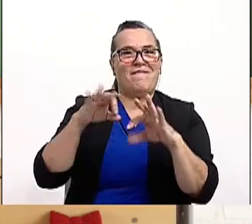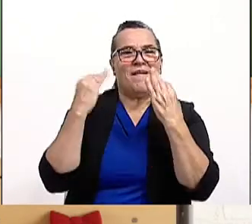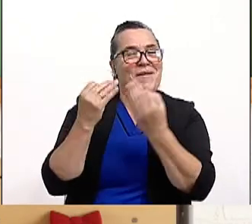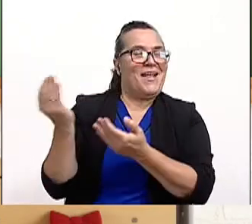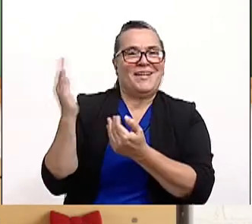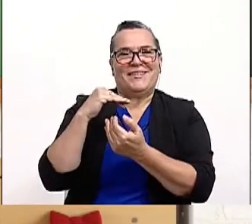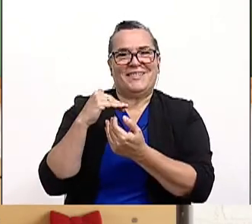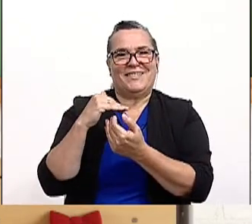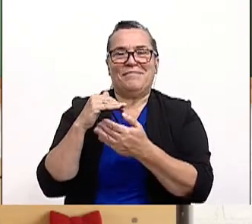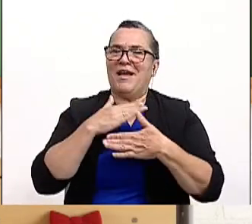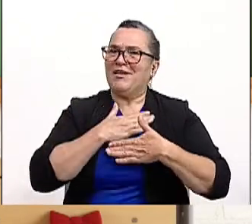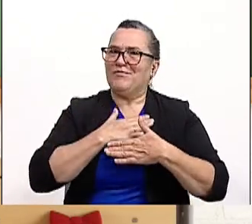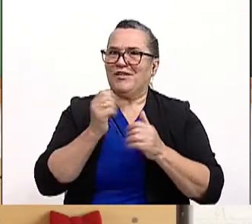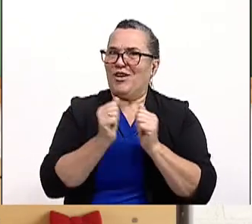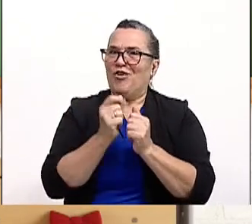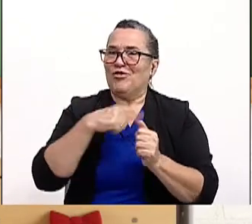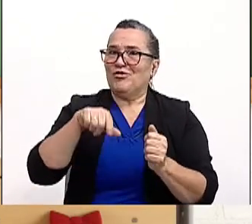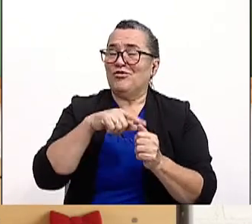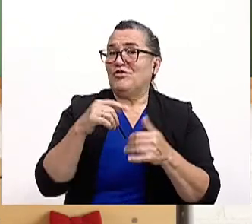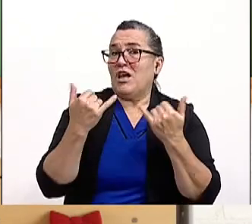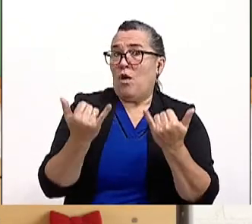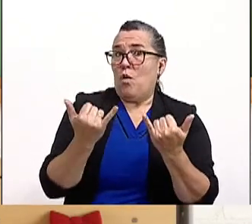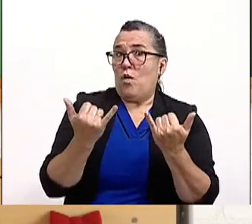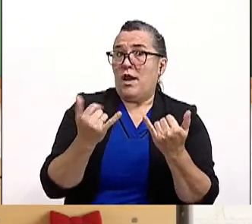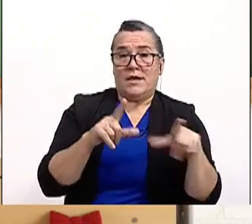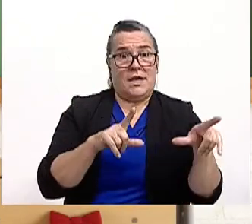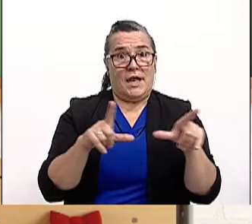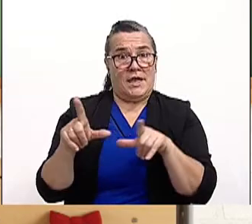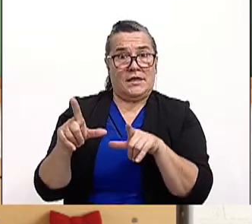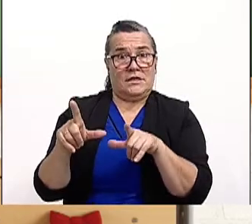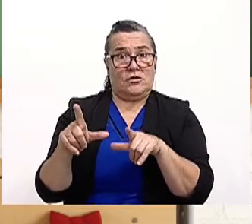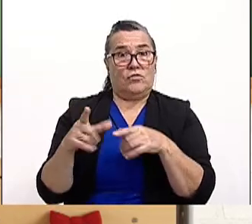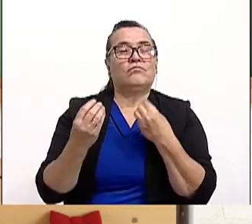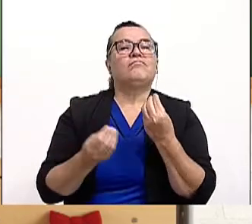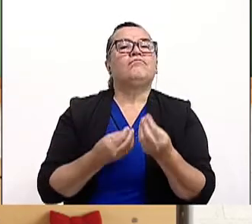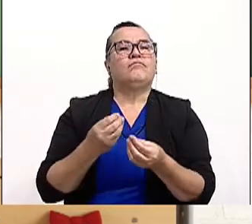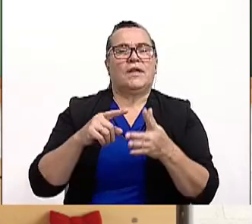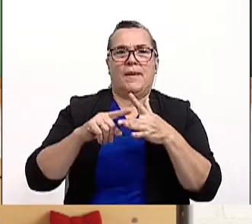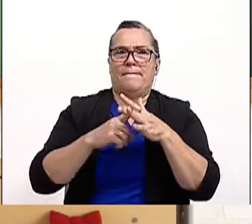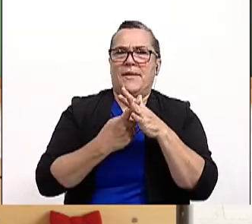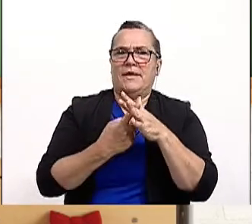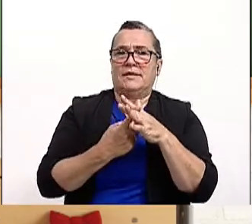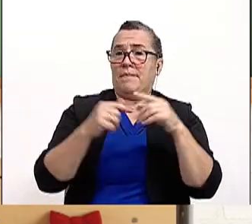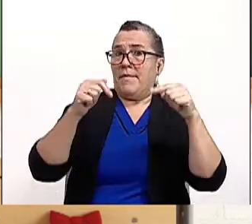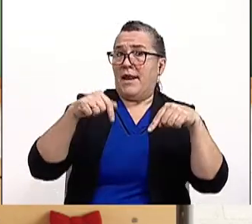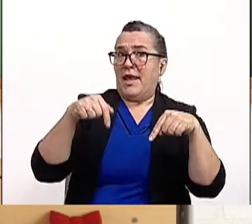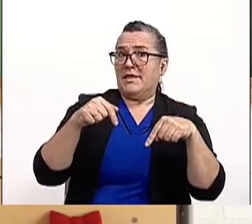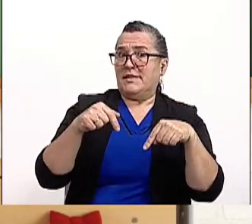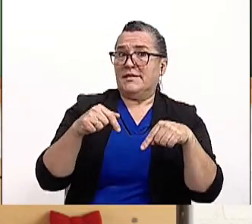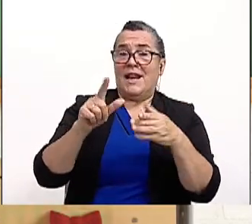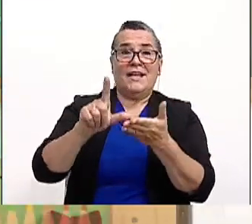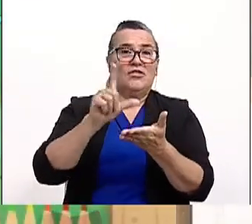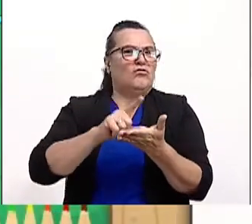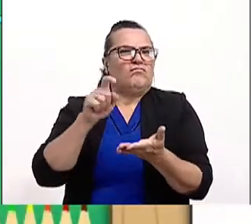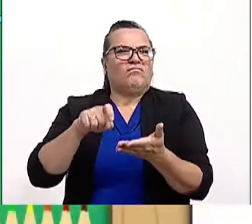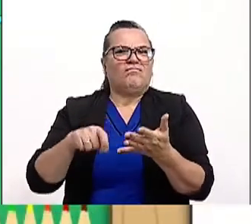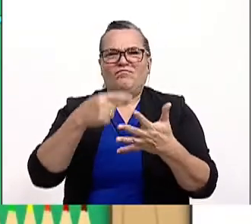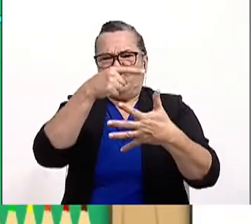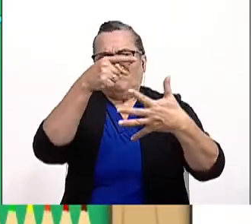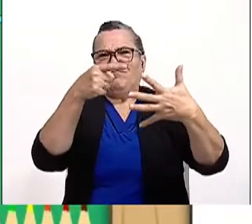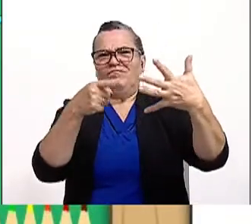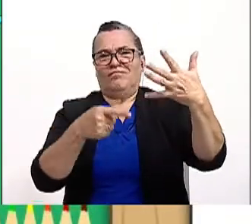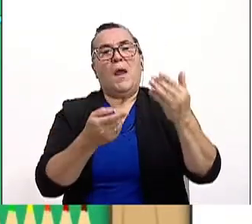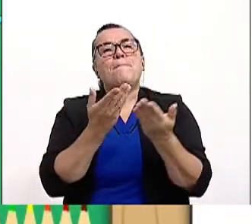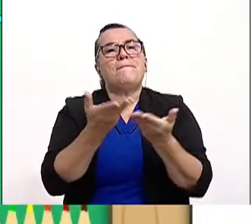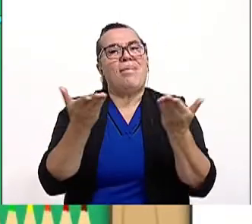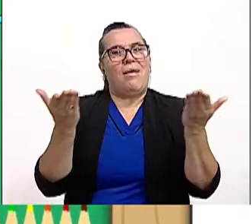us. Now that everybody is ready, let's start. For this class, we're going to need the following